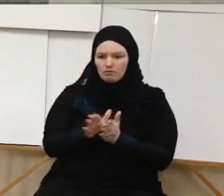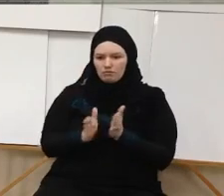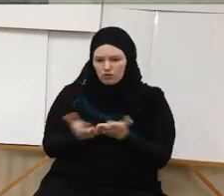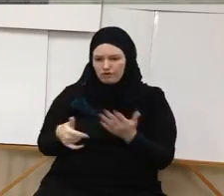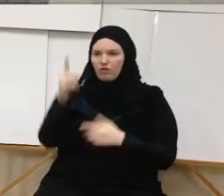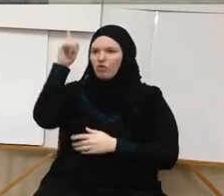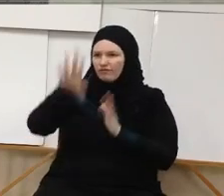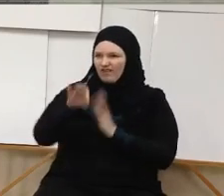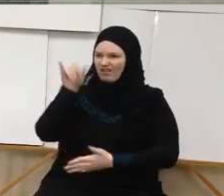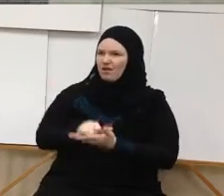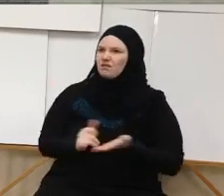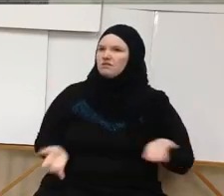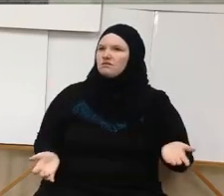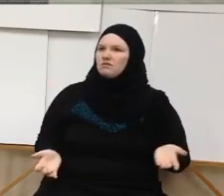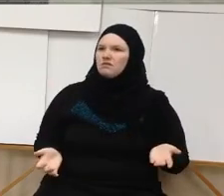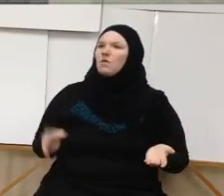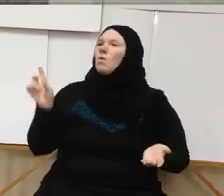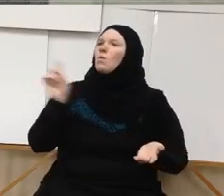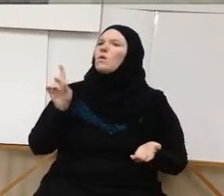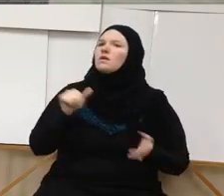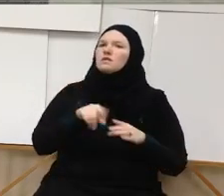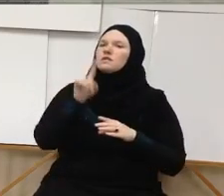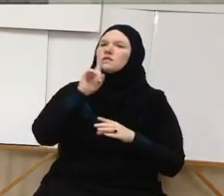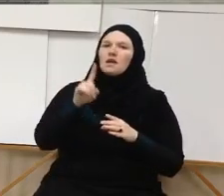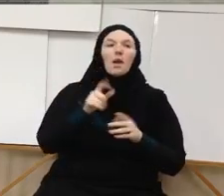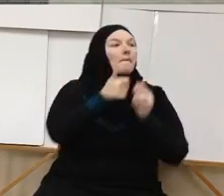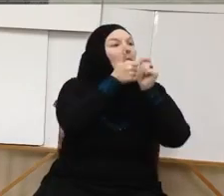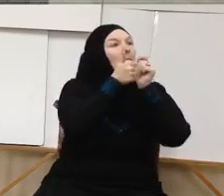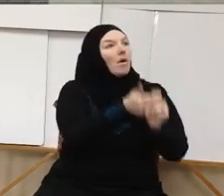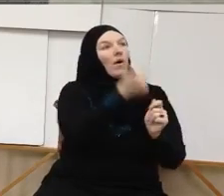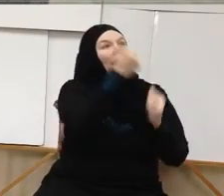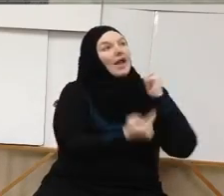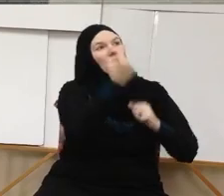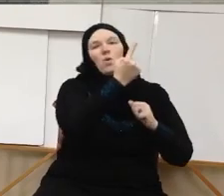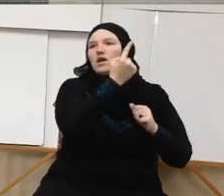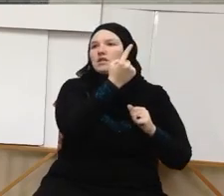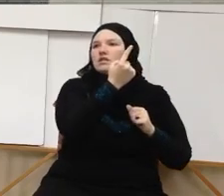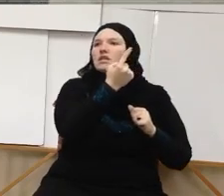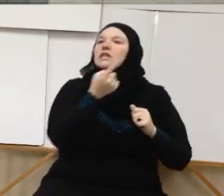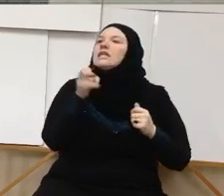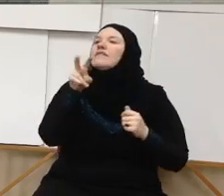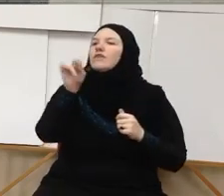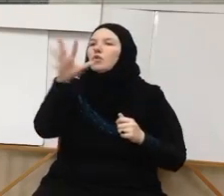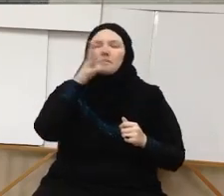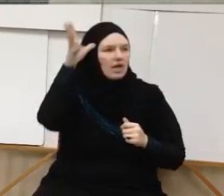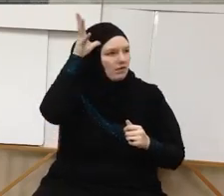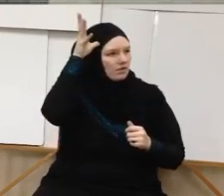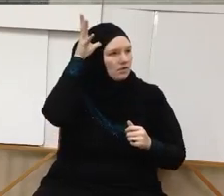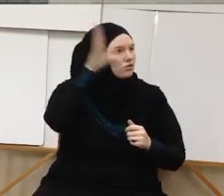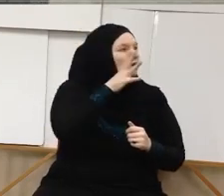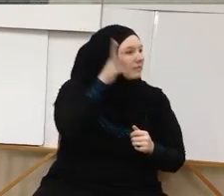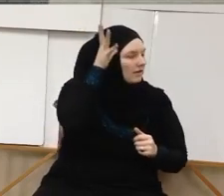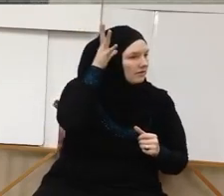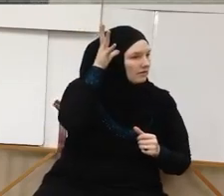this? Where does it say obey anybody, even your parents? Your